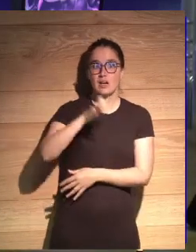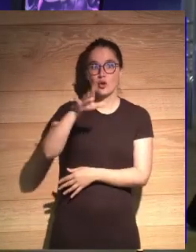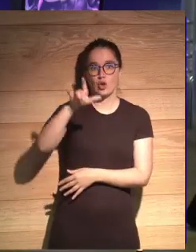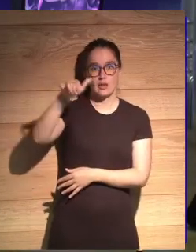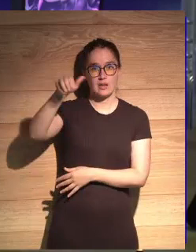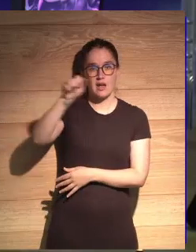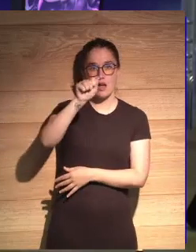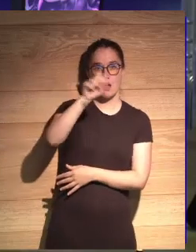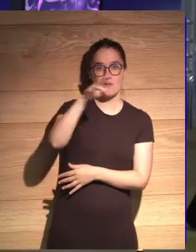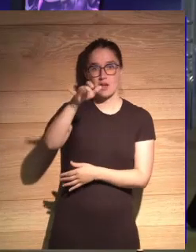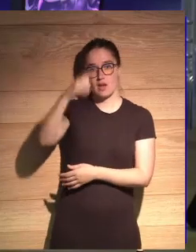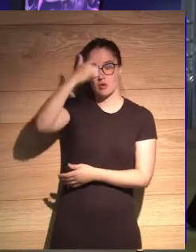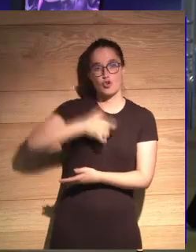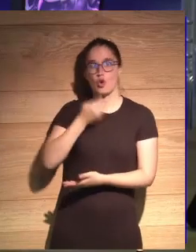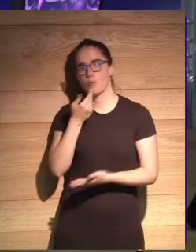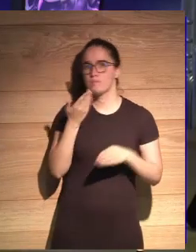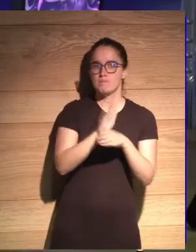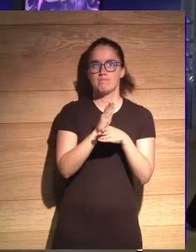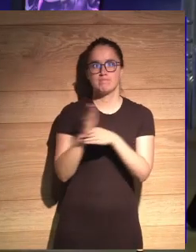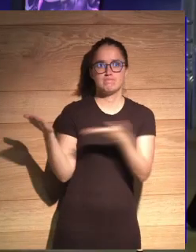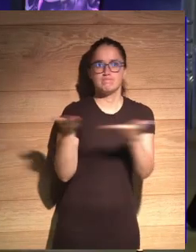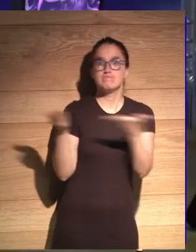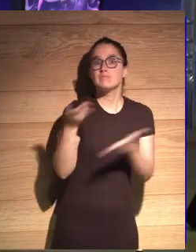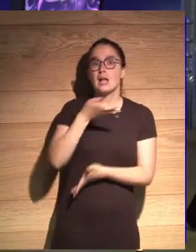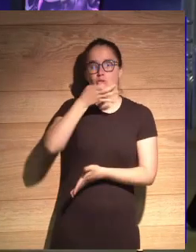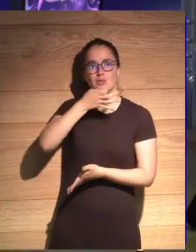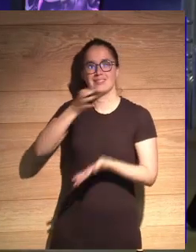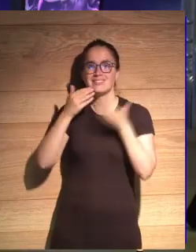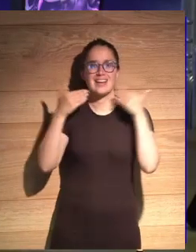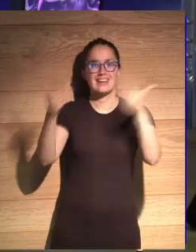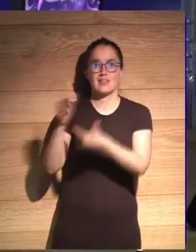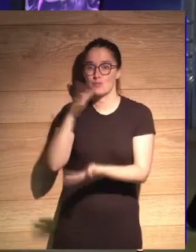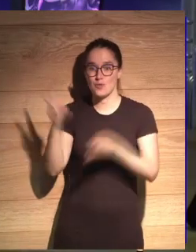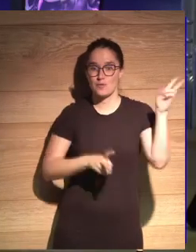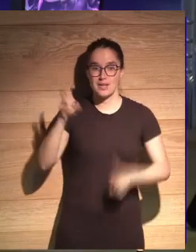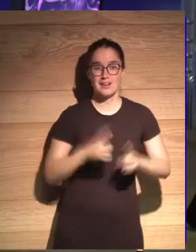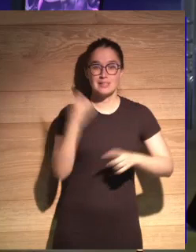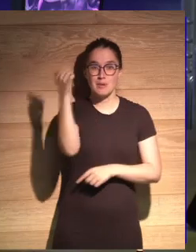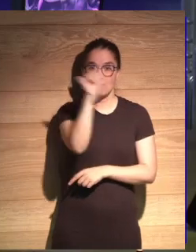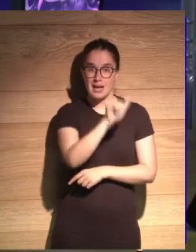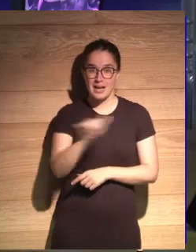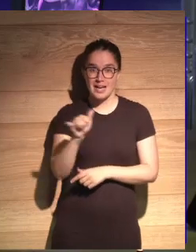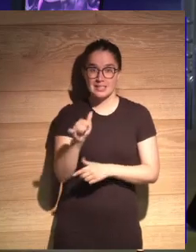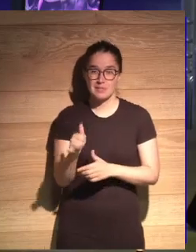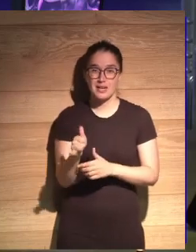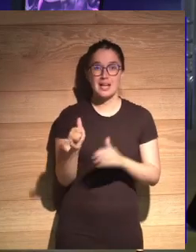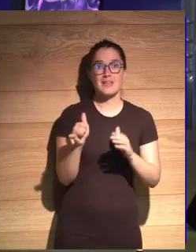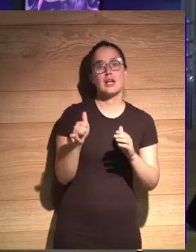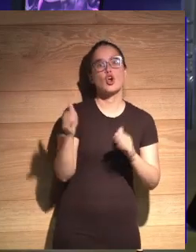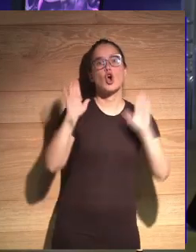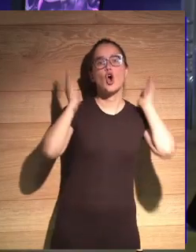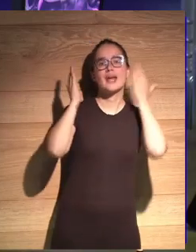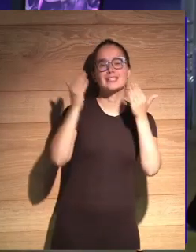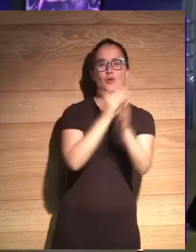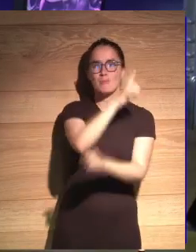Well, good morning, everyone. My name is Carolina Avellana, and I'll be introducing the presenters. I'd like to thank you for